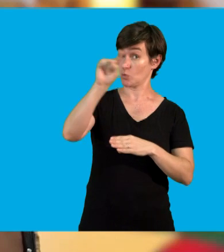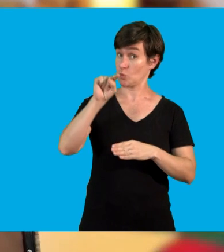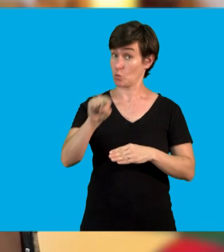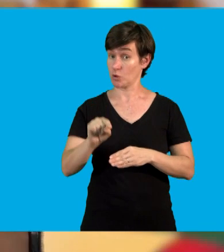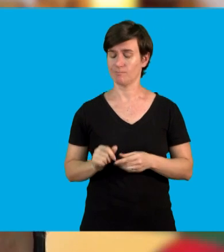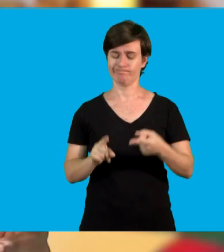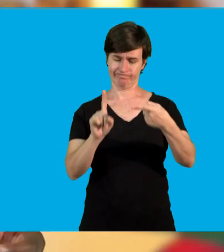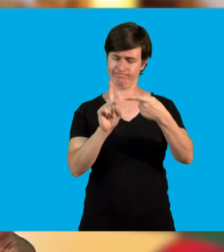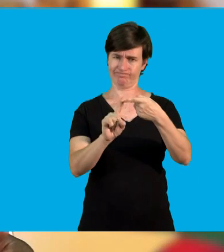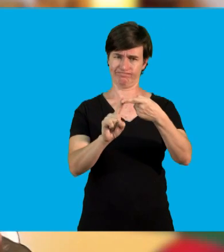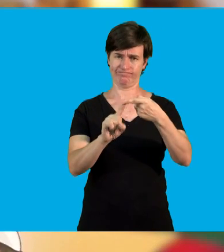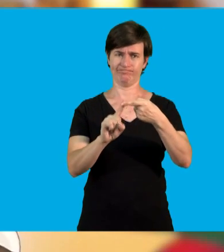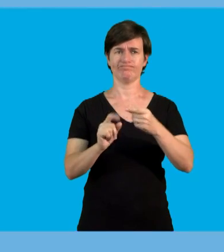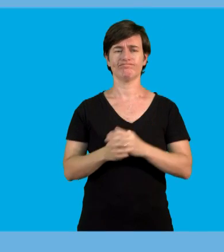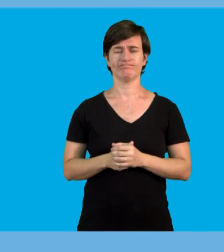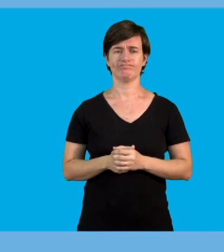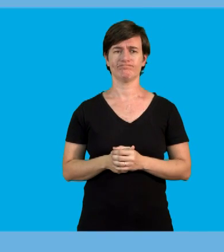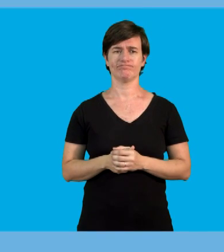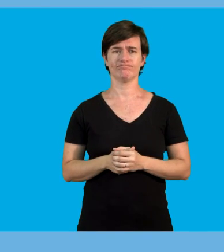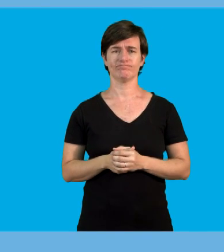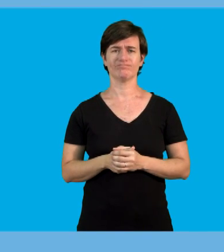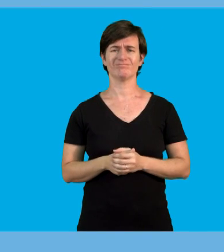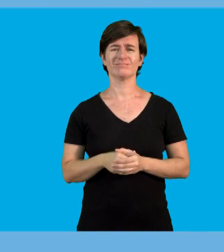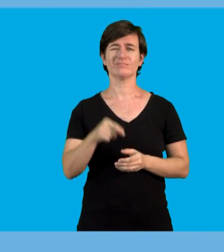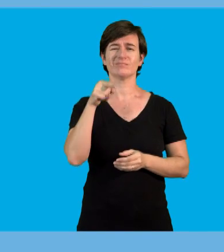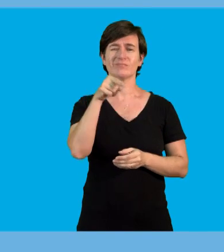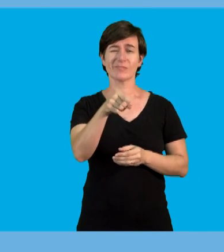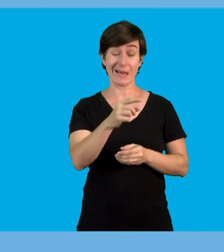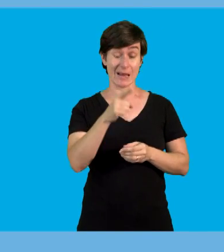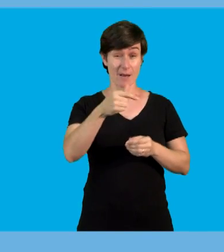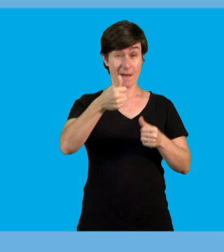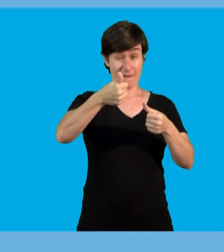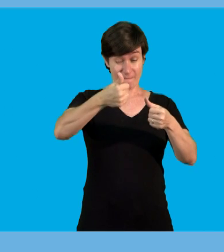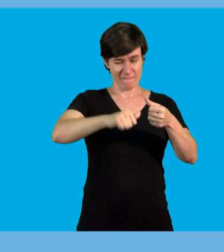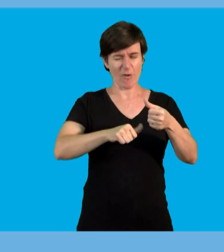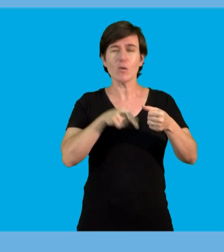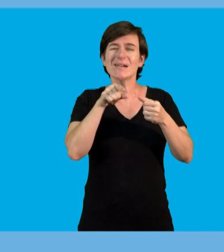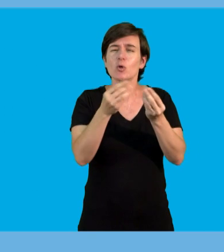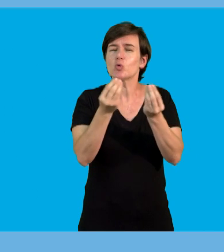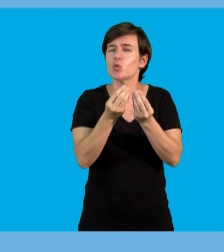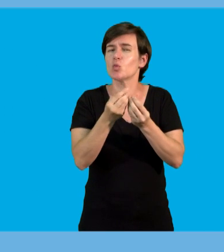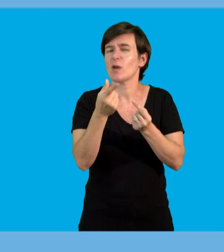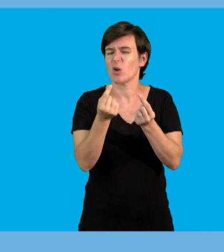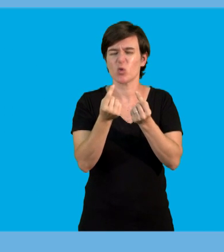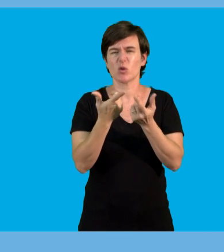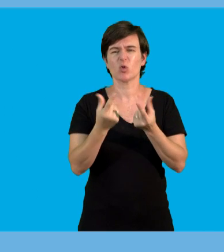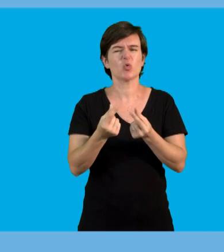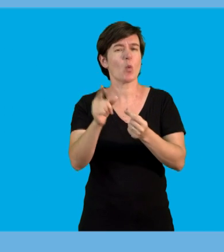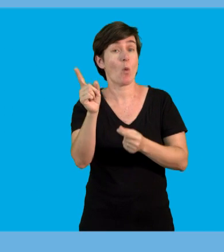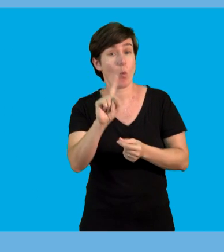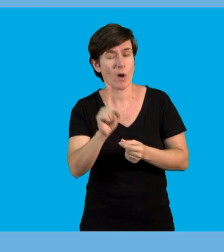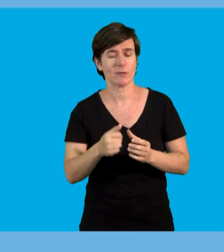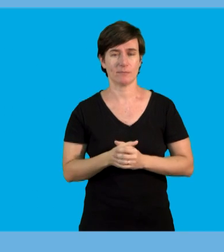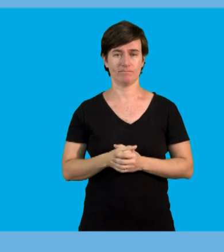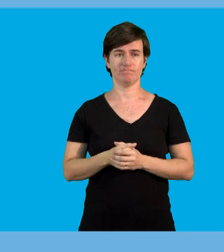questions, the first question given to us, it says, what is the function of the following components in a circuit? So the